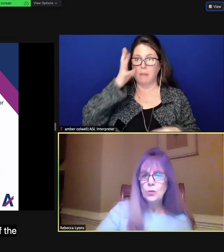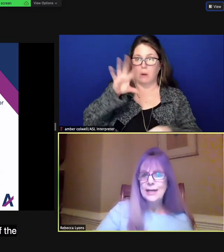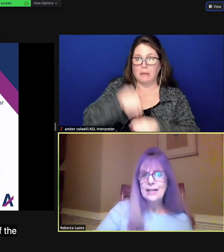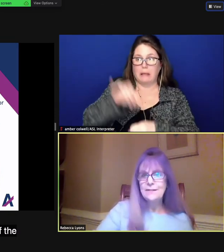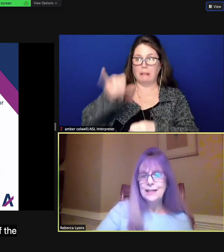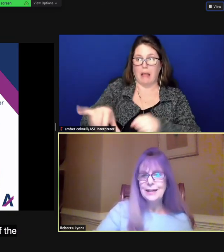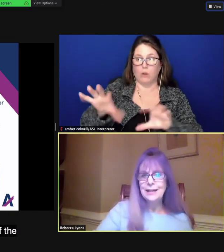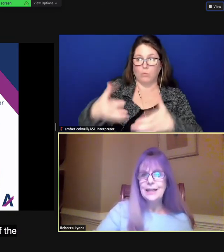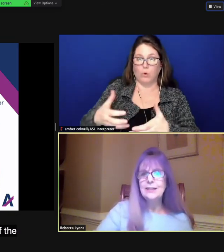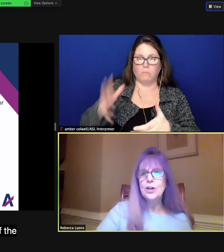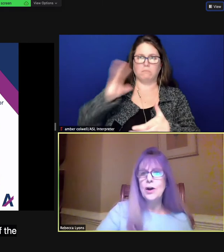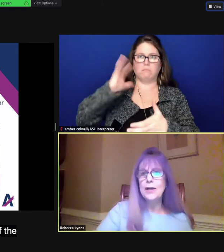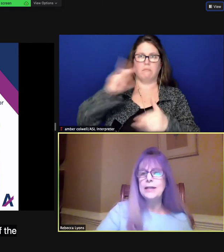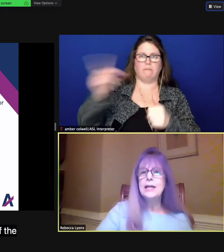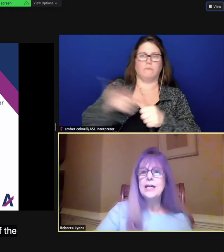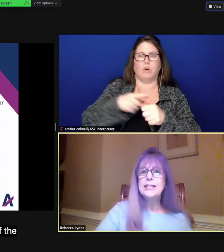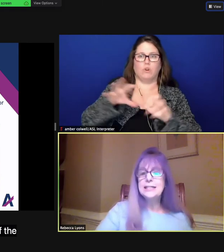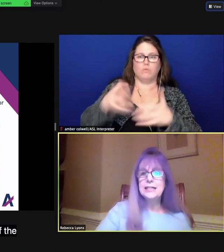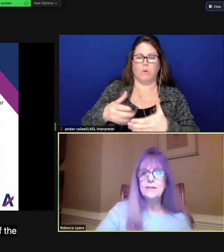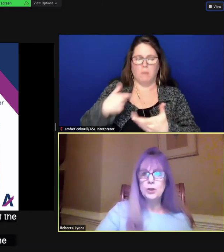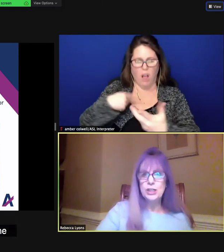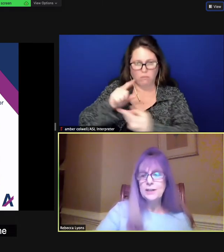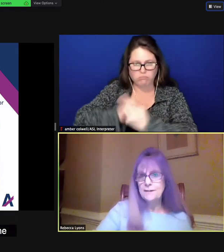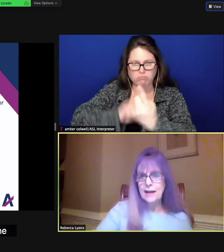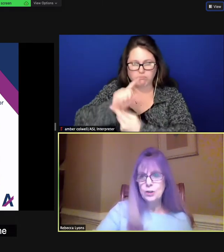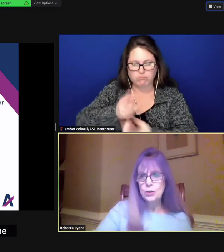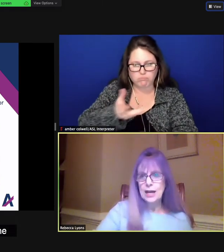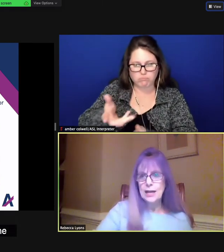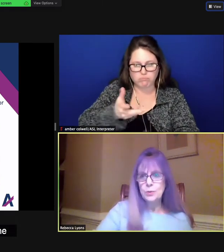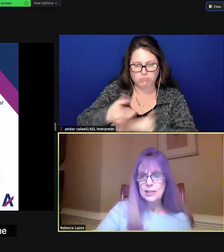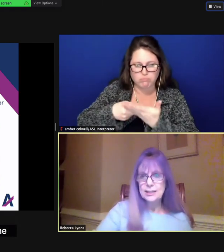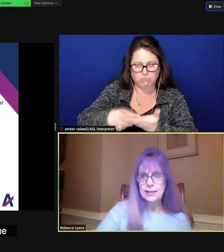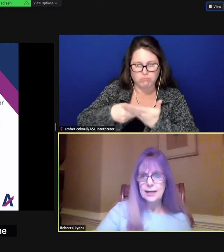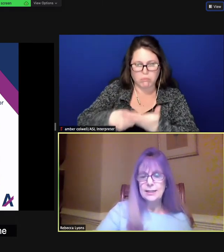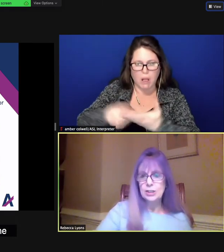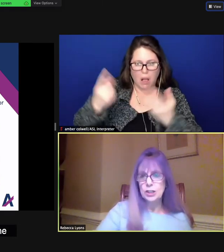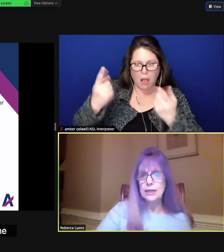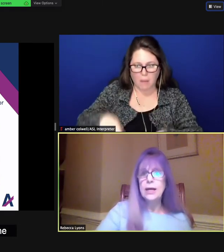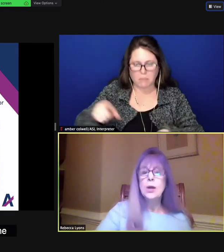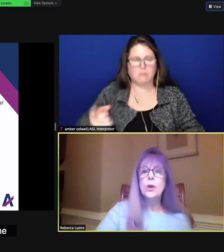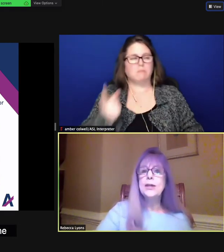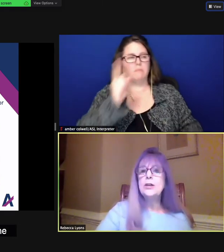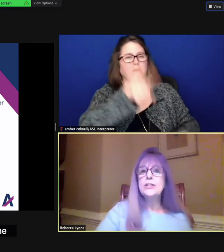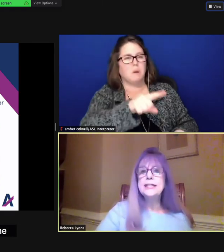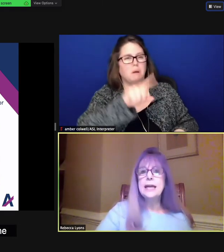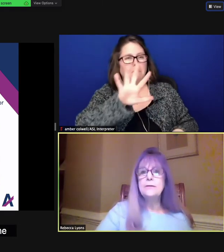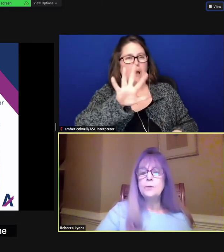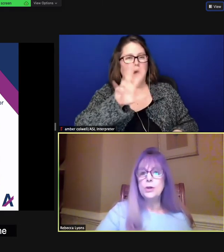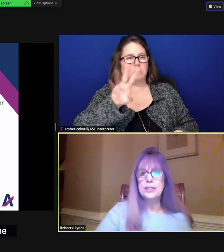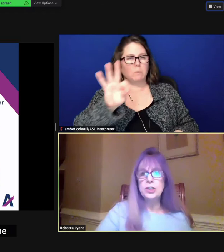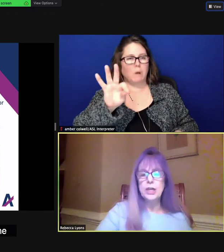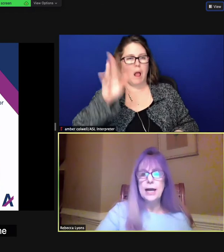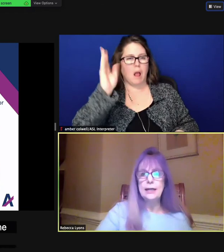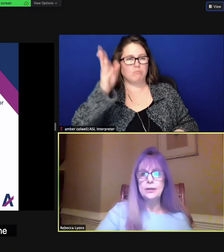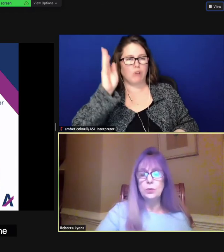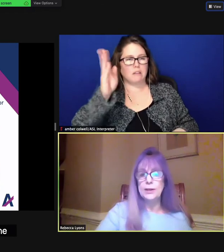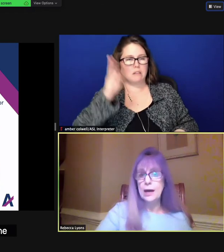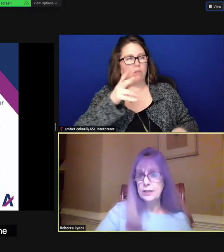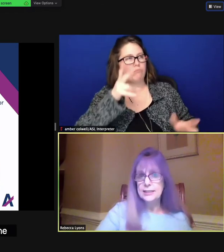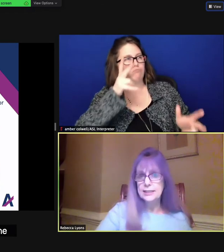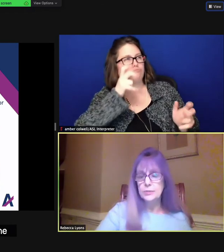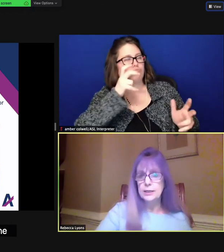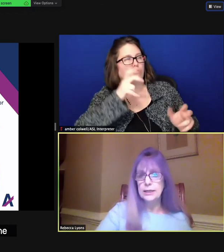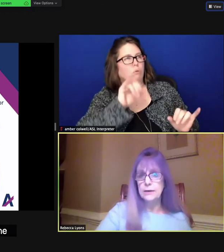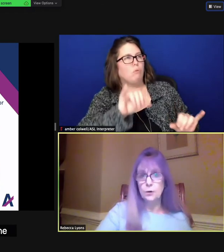told me one evening he had gone to see a Virginia 529 presentation where he could save for his child